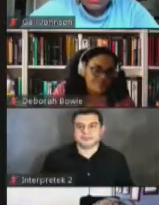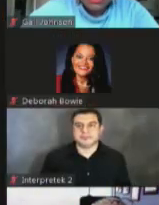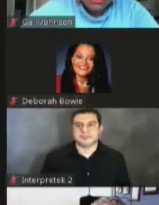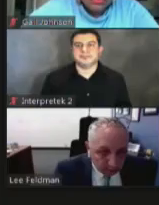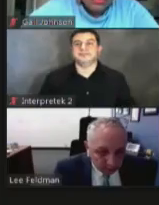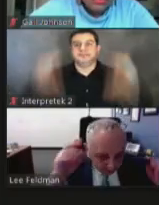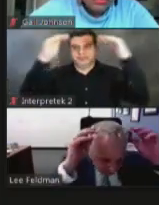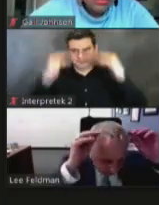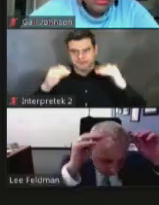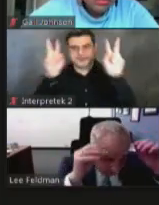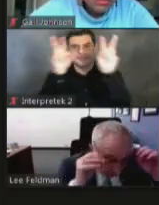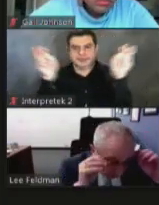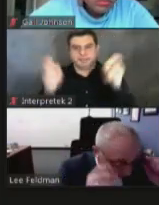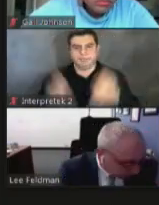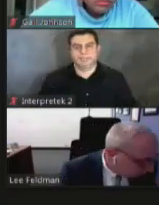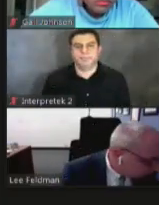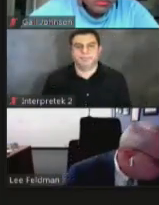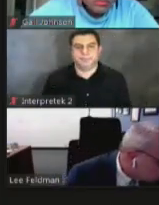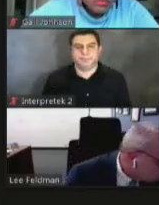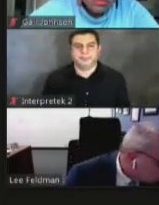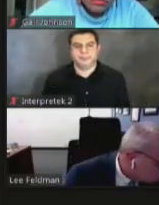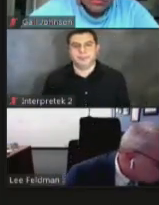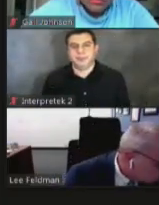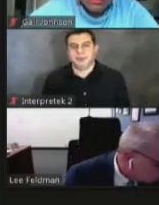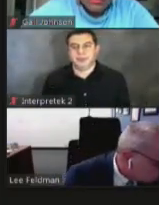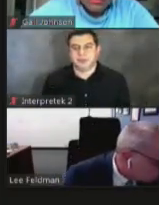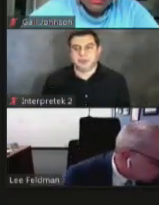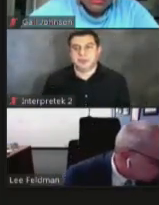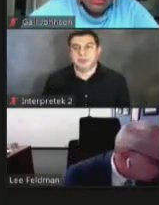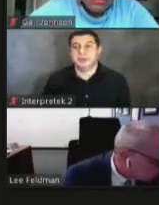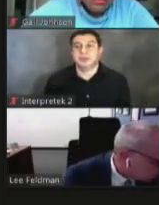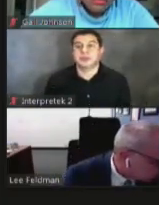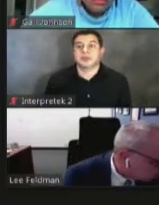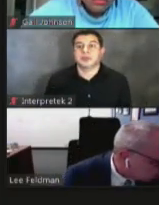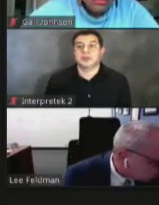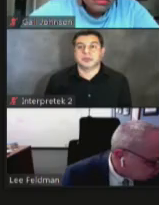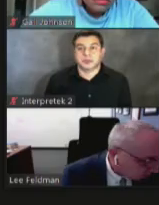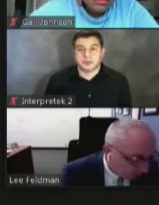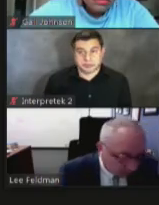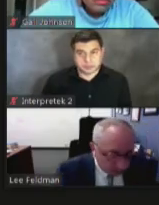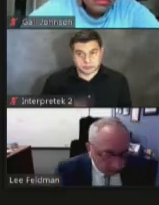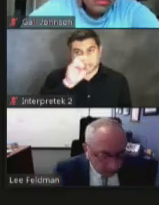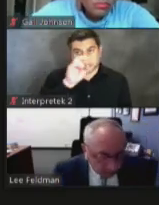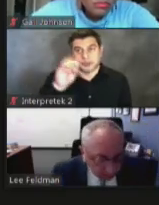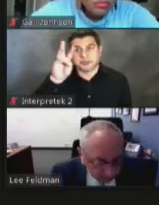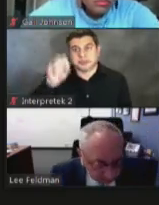The next item is file 200690, COVID update.